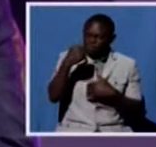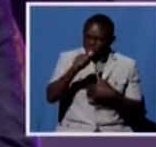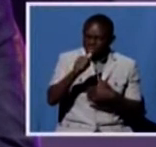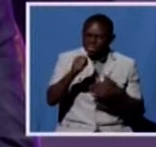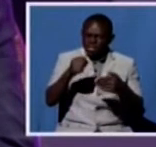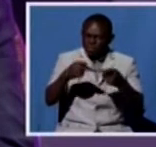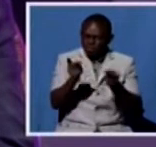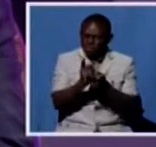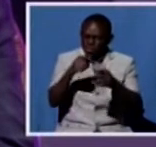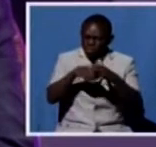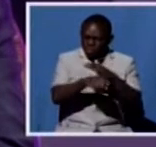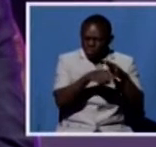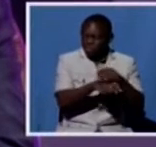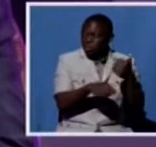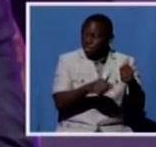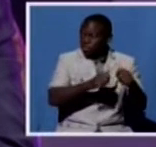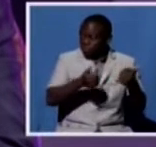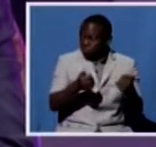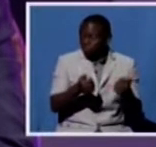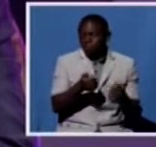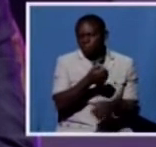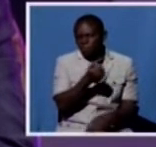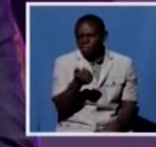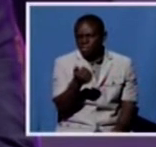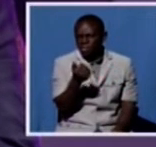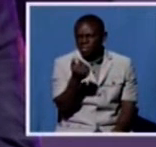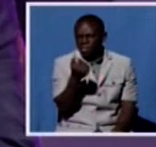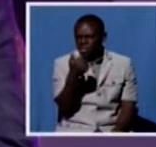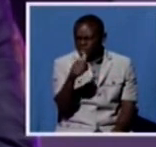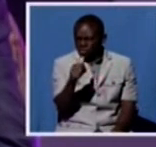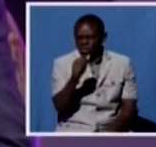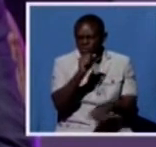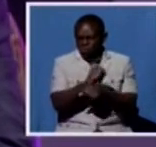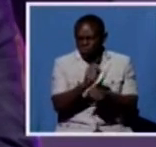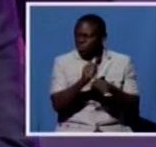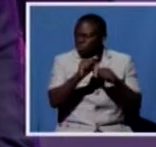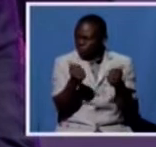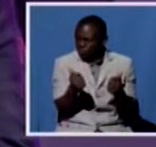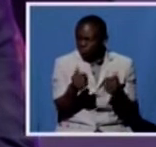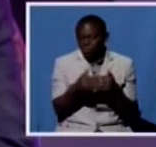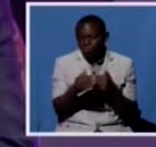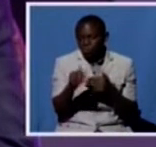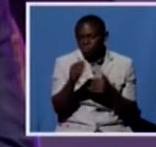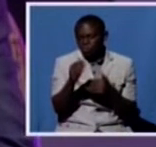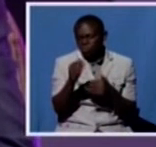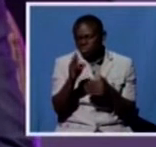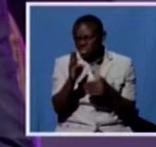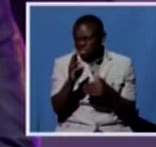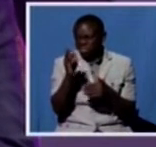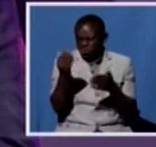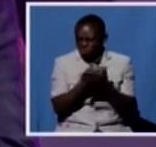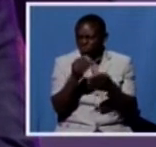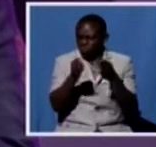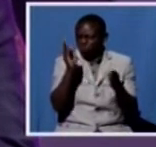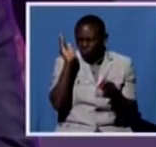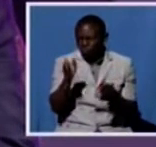operational. Then we have 6 that will be opening shortly, maybe within the next 3 weeks. And then we have 11 that are coming